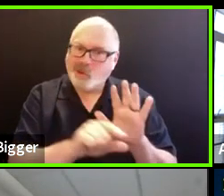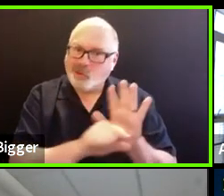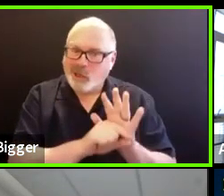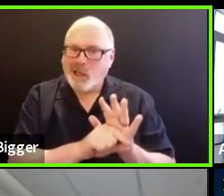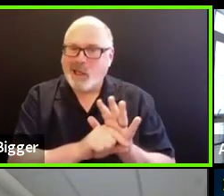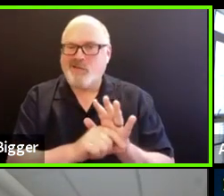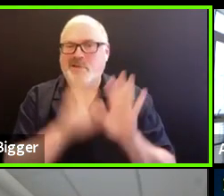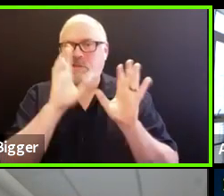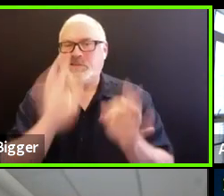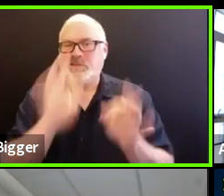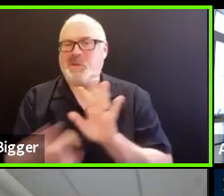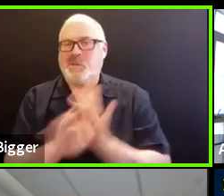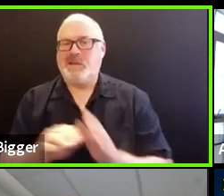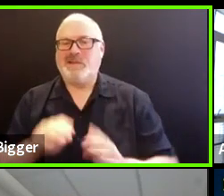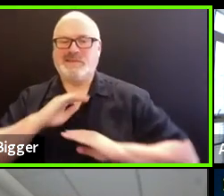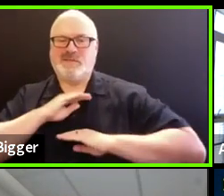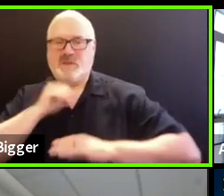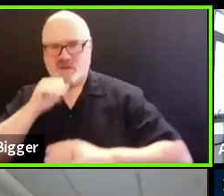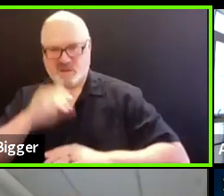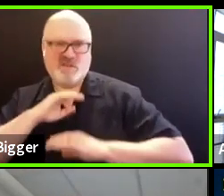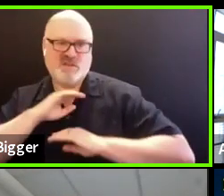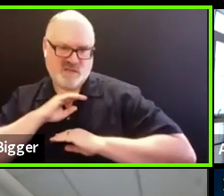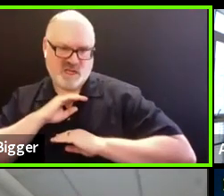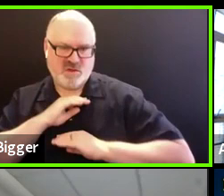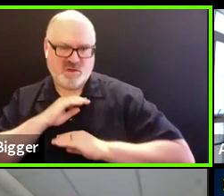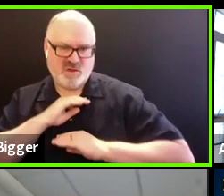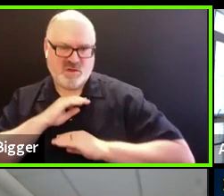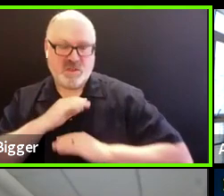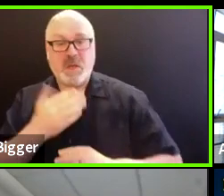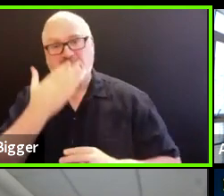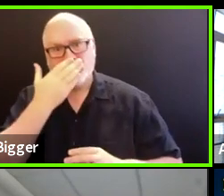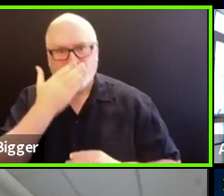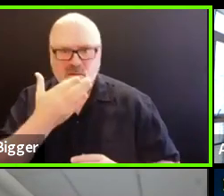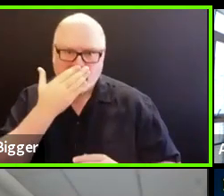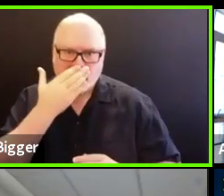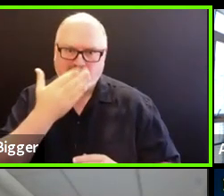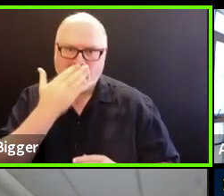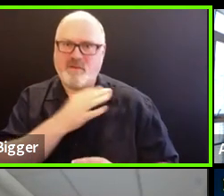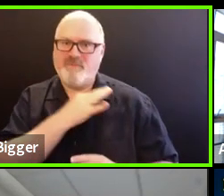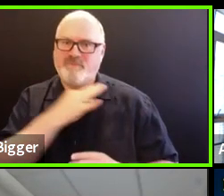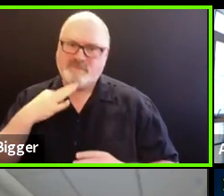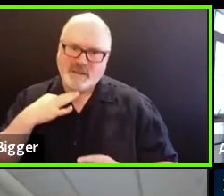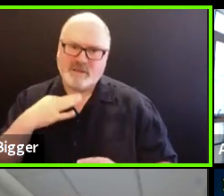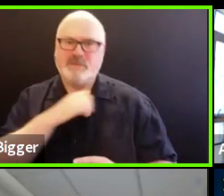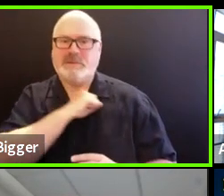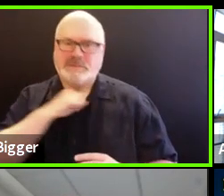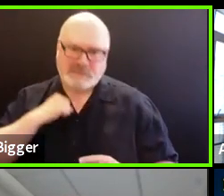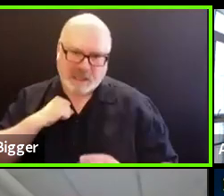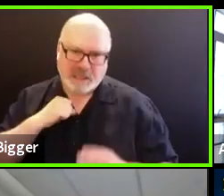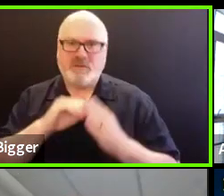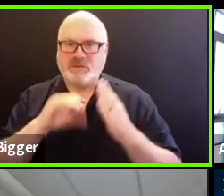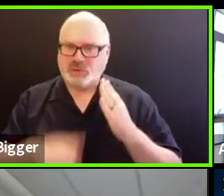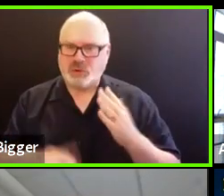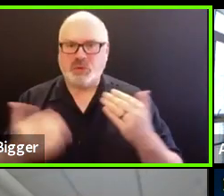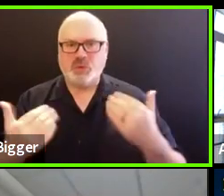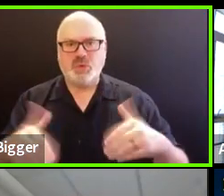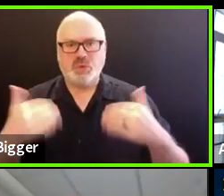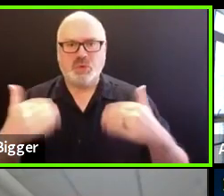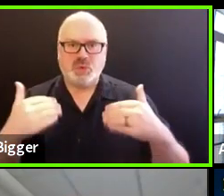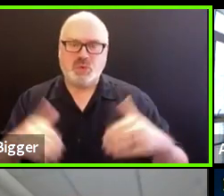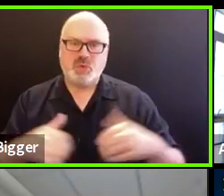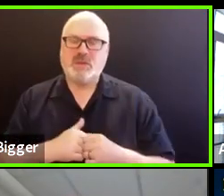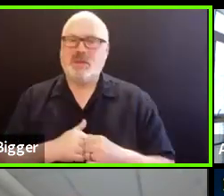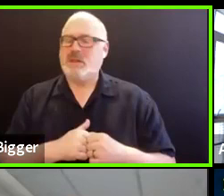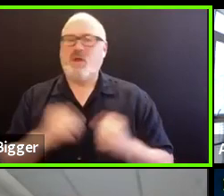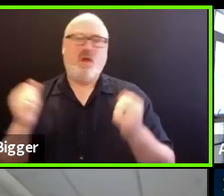unsatisfactory. So I'd like to acknowledge and thank our faculty, our staff, and our students really for all